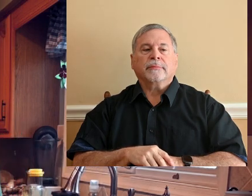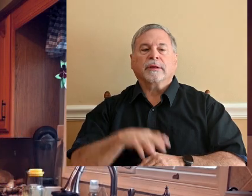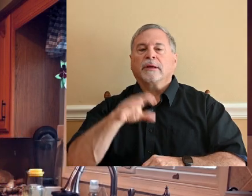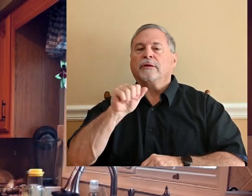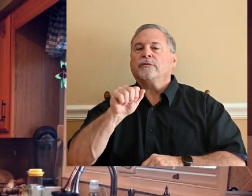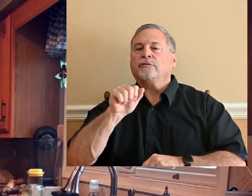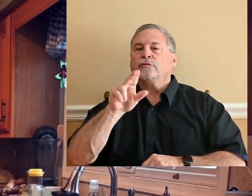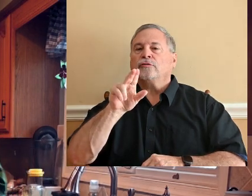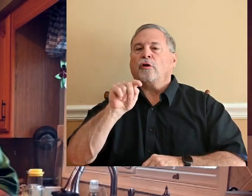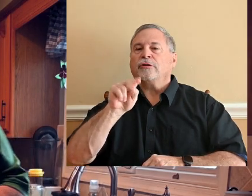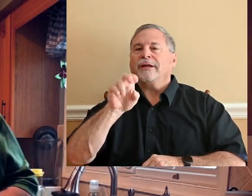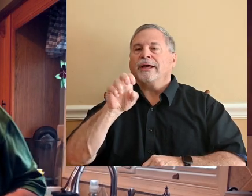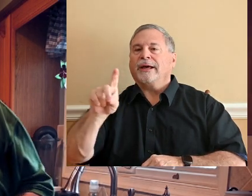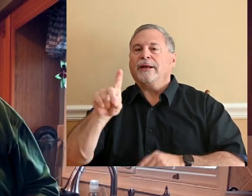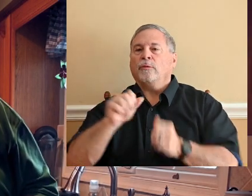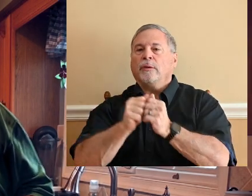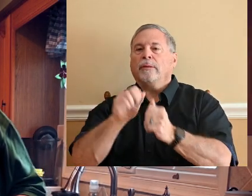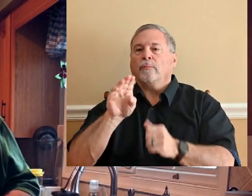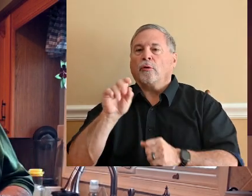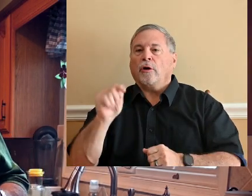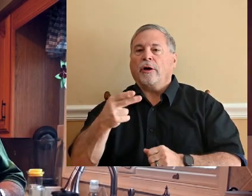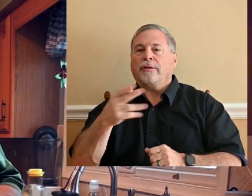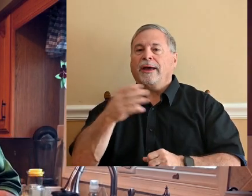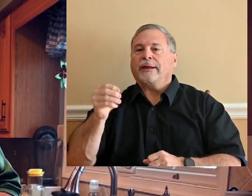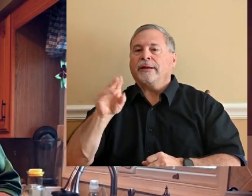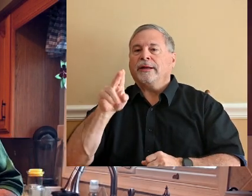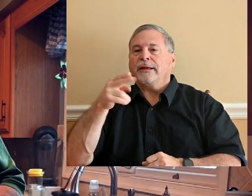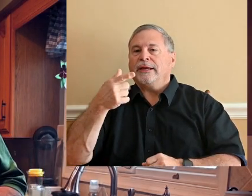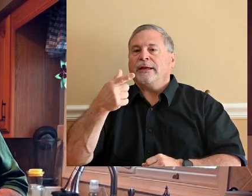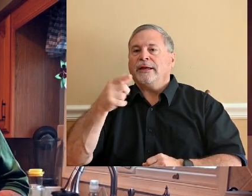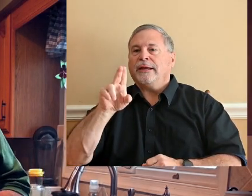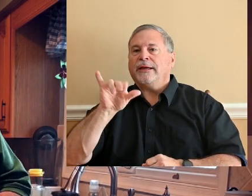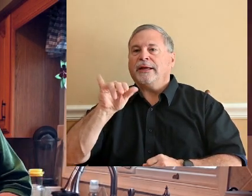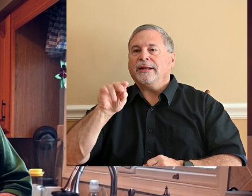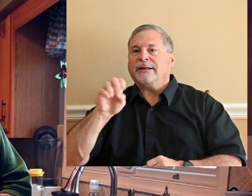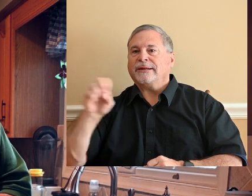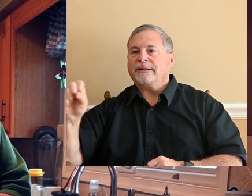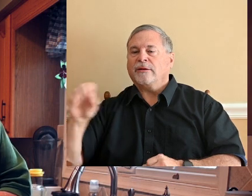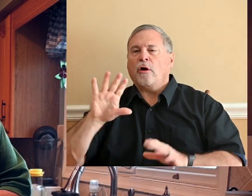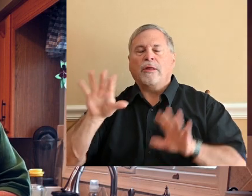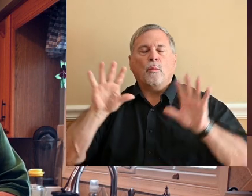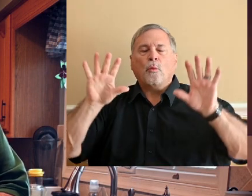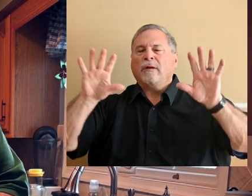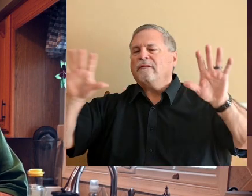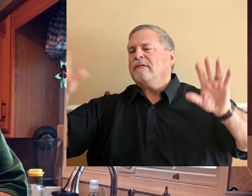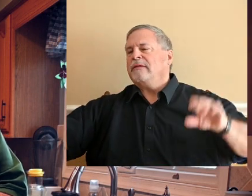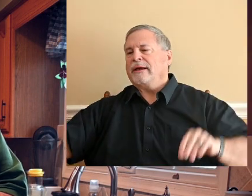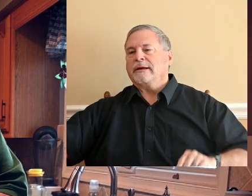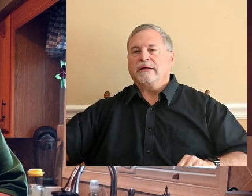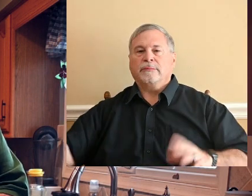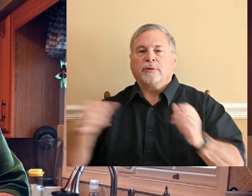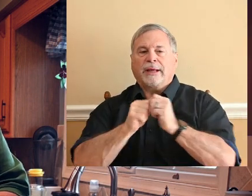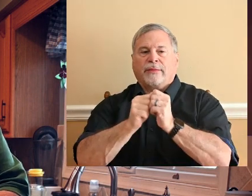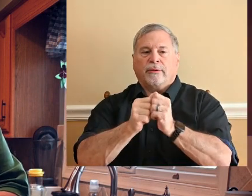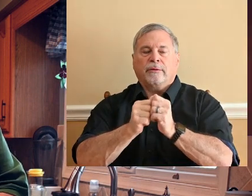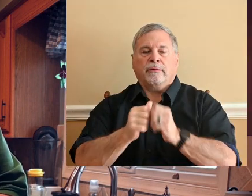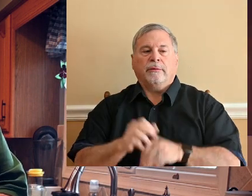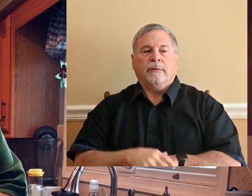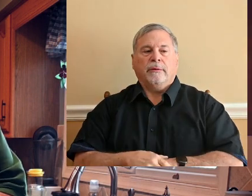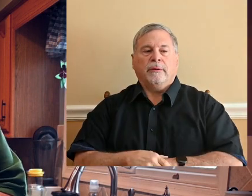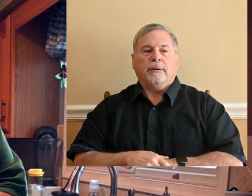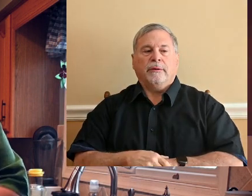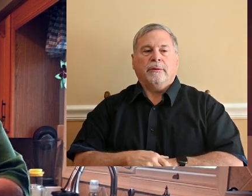was sauteed with the beef broth, with the Guinness, all of that wonderfulness and all the things that you put together